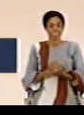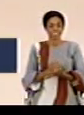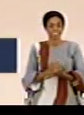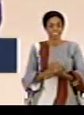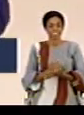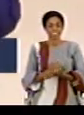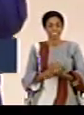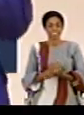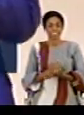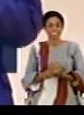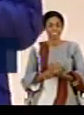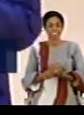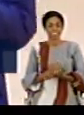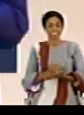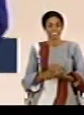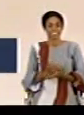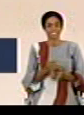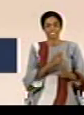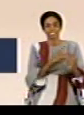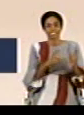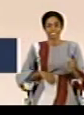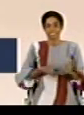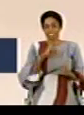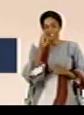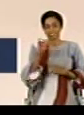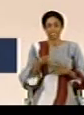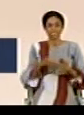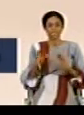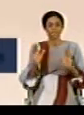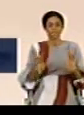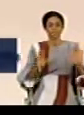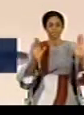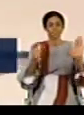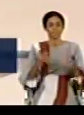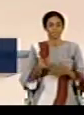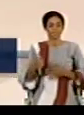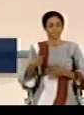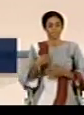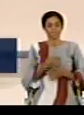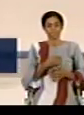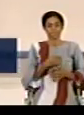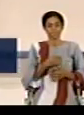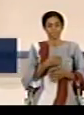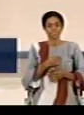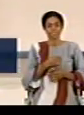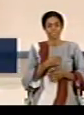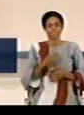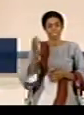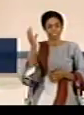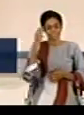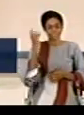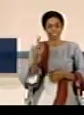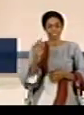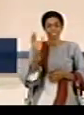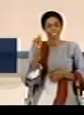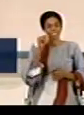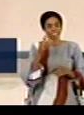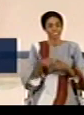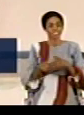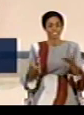Amen. The Lord is working wonders. We listen to our sister here, then we return online. Quickly.